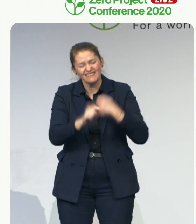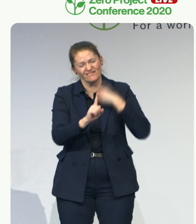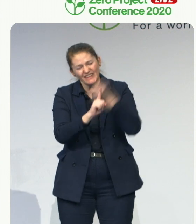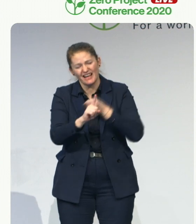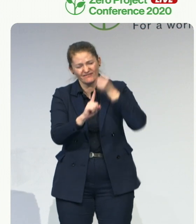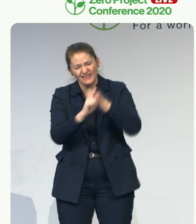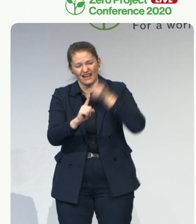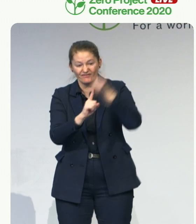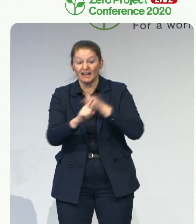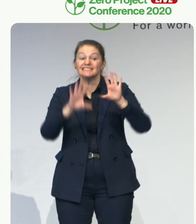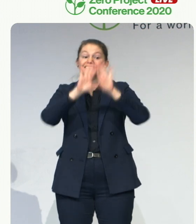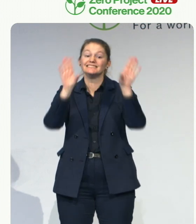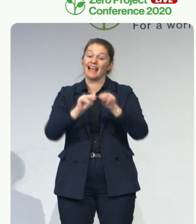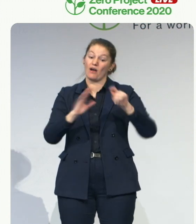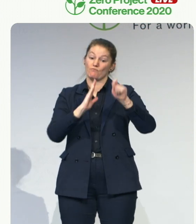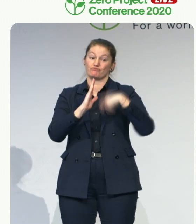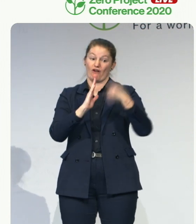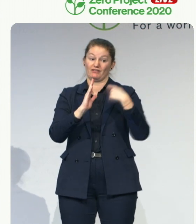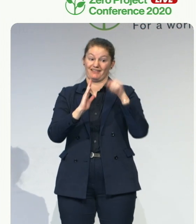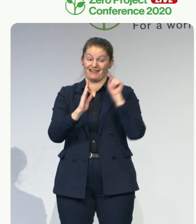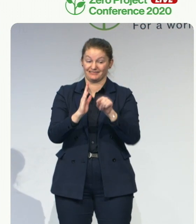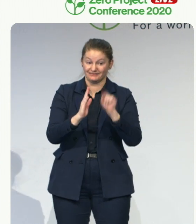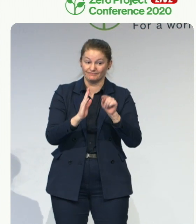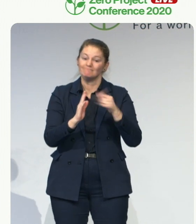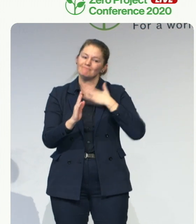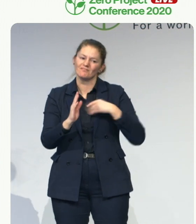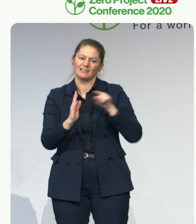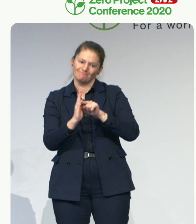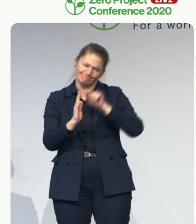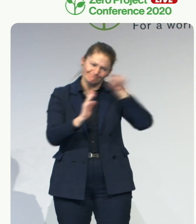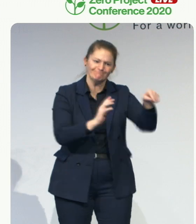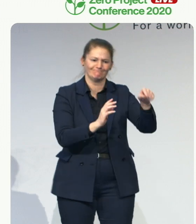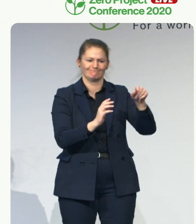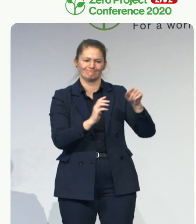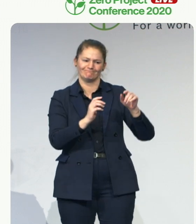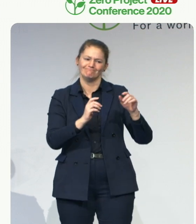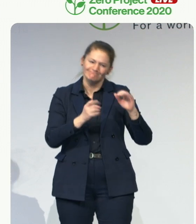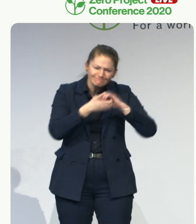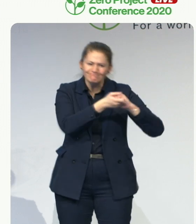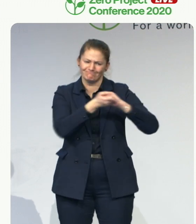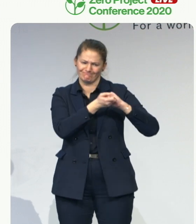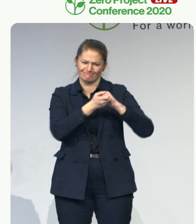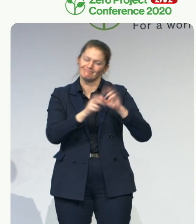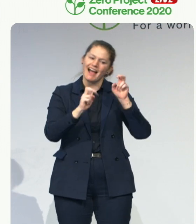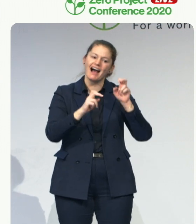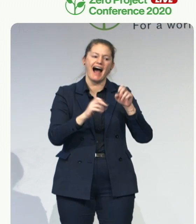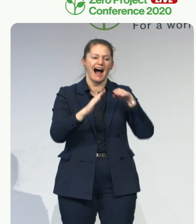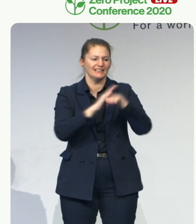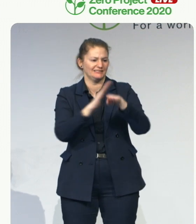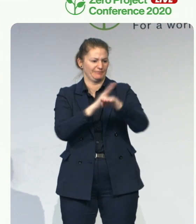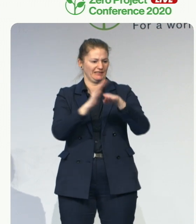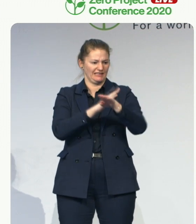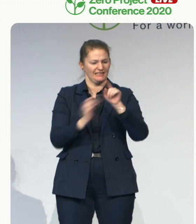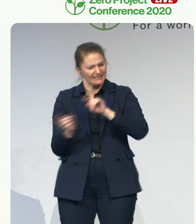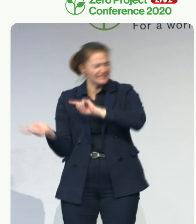a world without barriers, and you are all invited to come to Santiago de Chile for the Zero project conference, June the